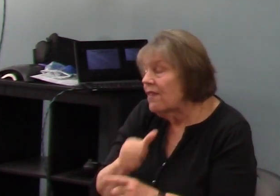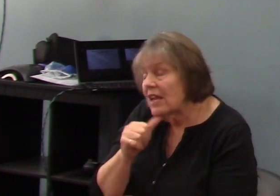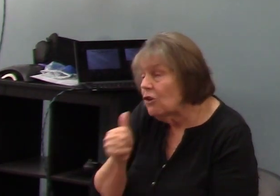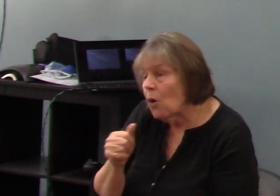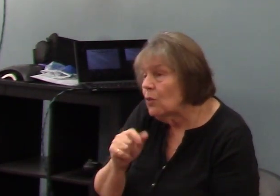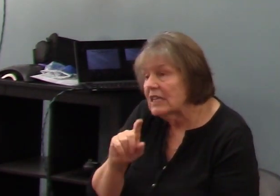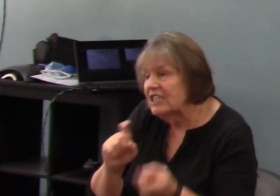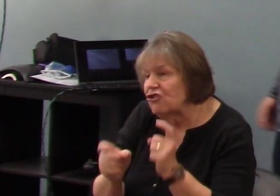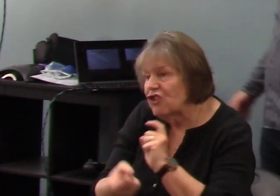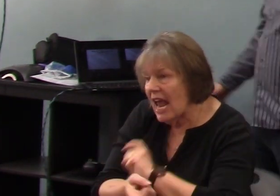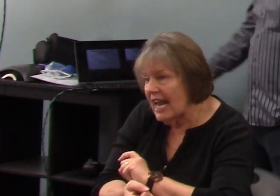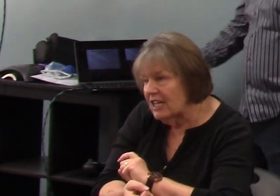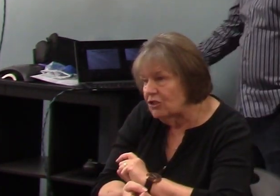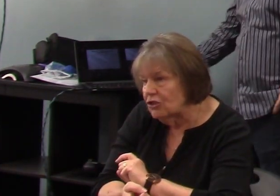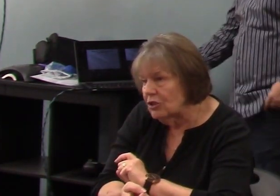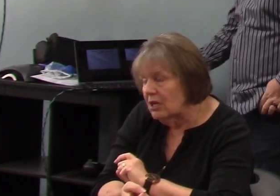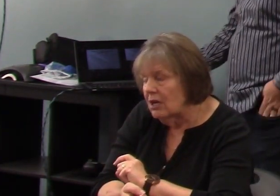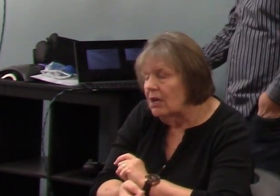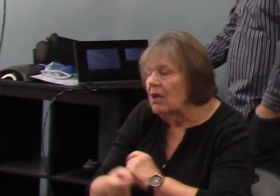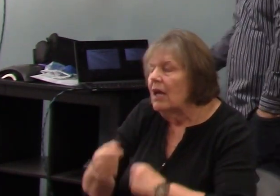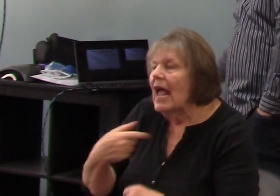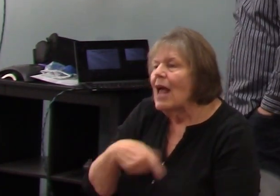really interesting about these properties.